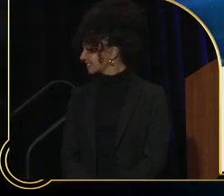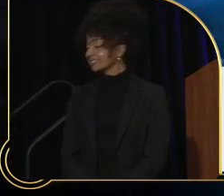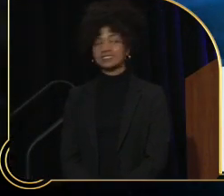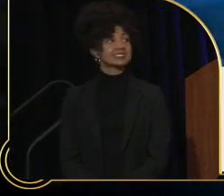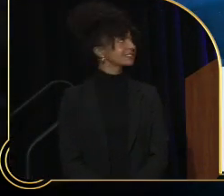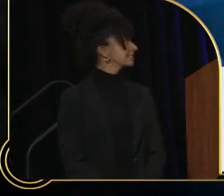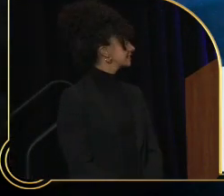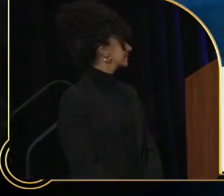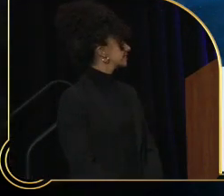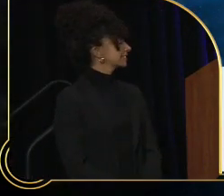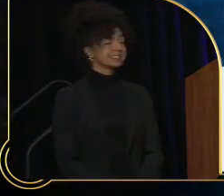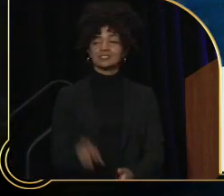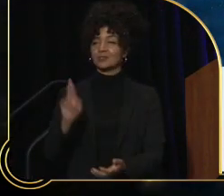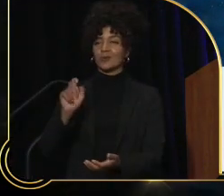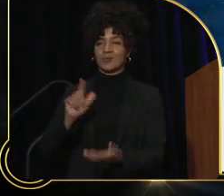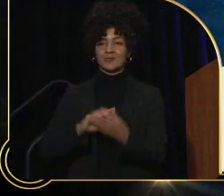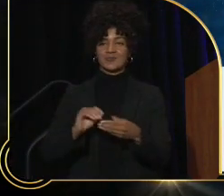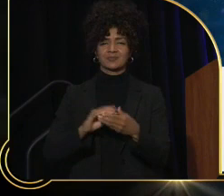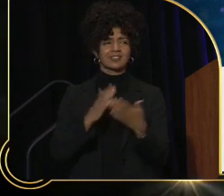Thank you so much.